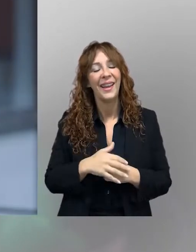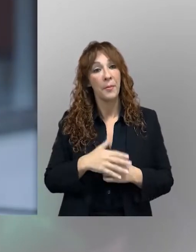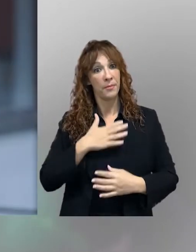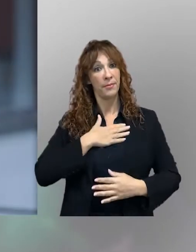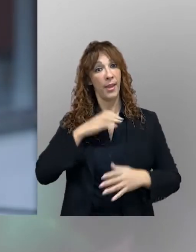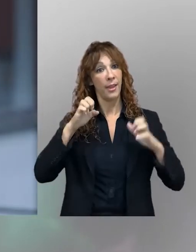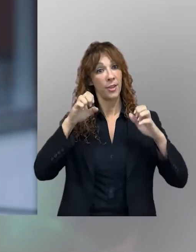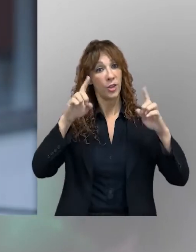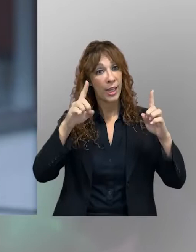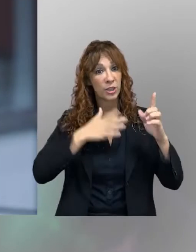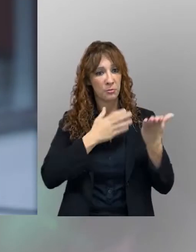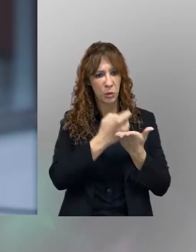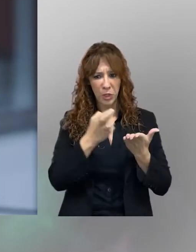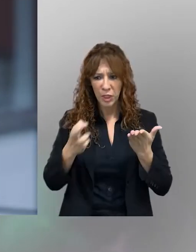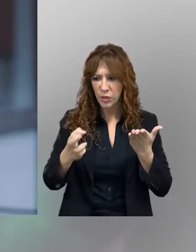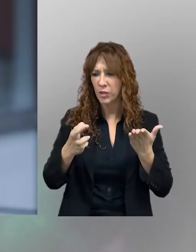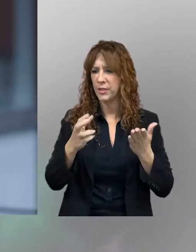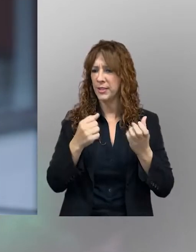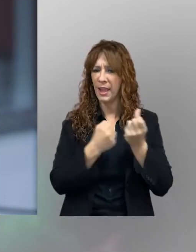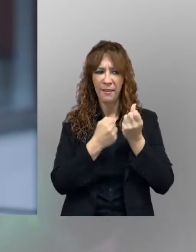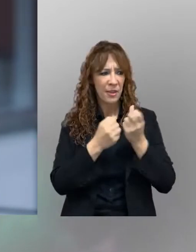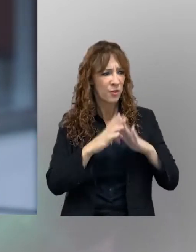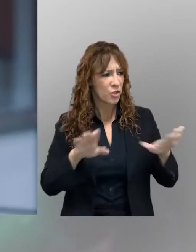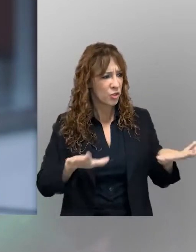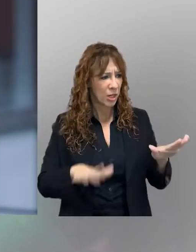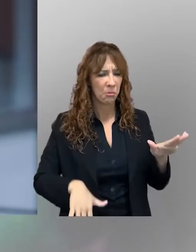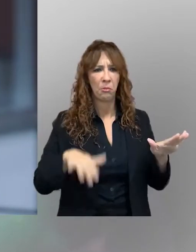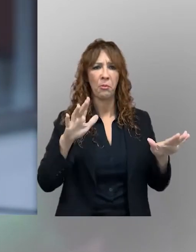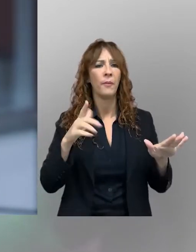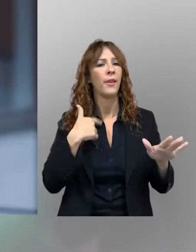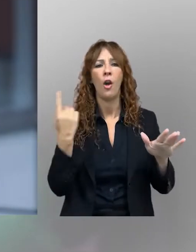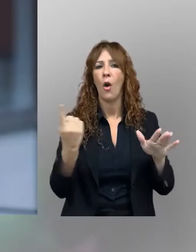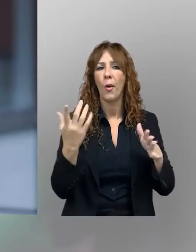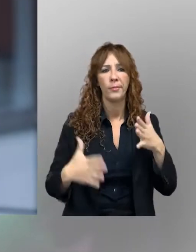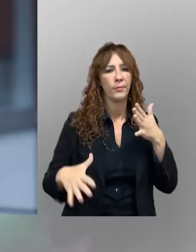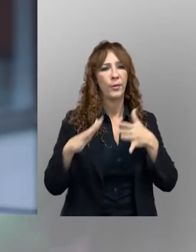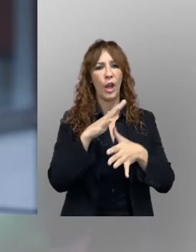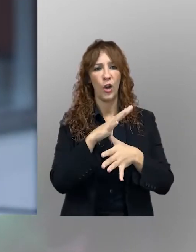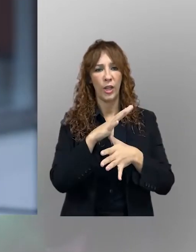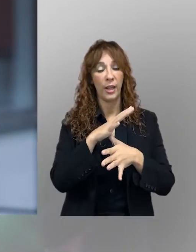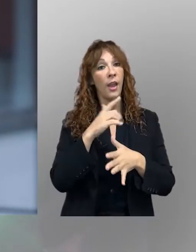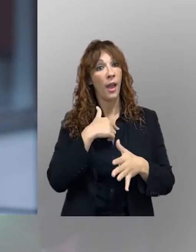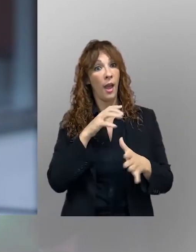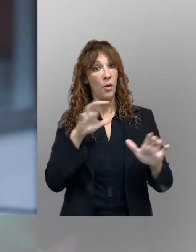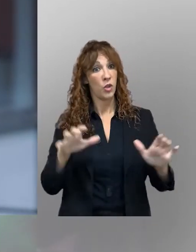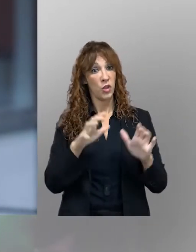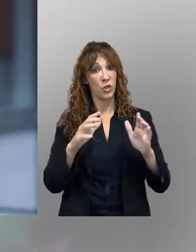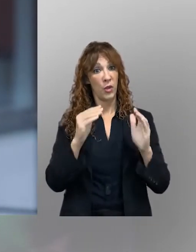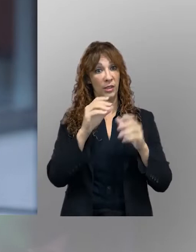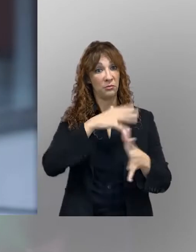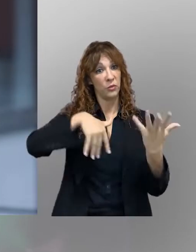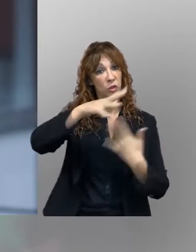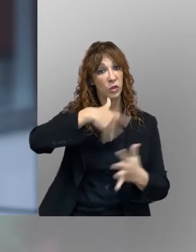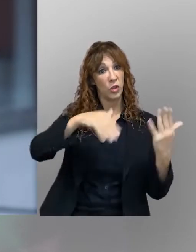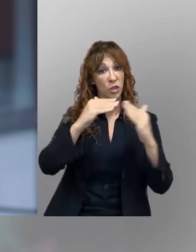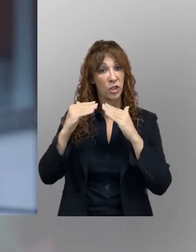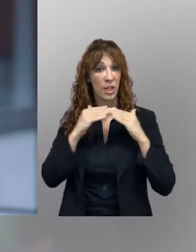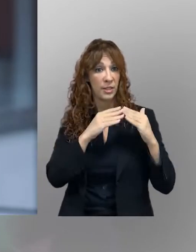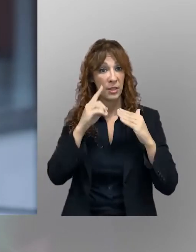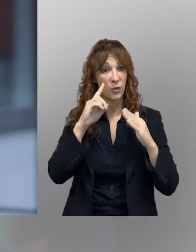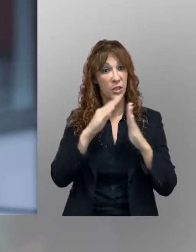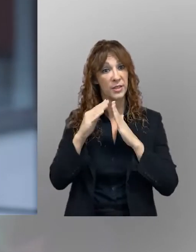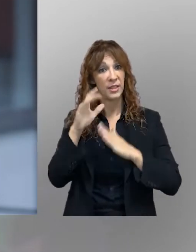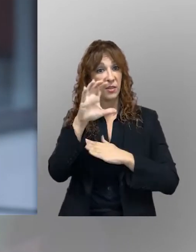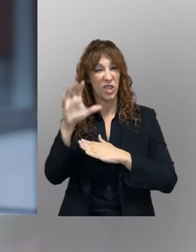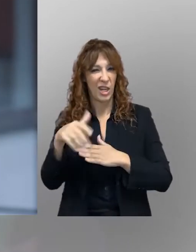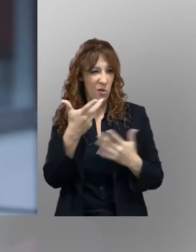Spending my education and my resources on advocating for children has always been a priority, and as I was doing social justice work around the